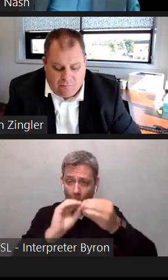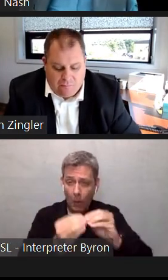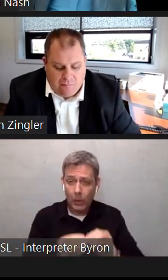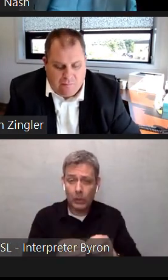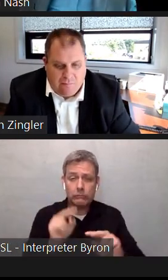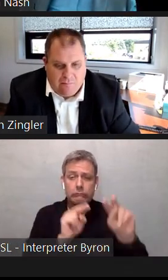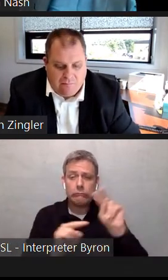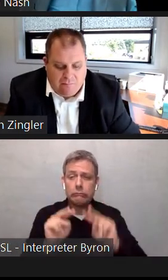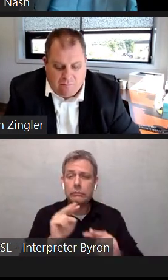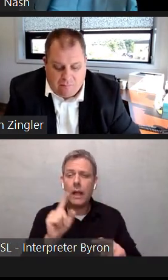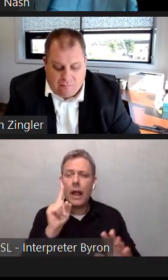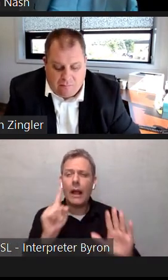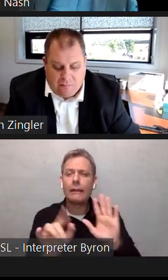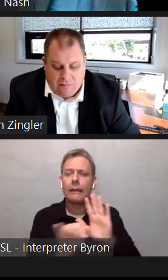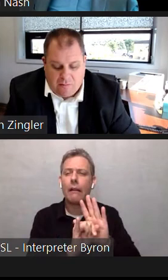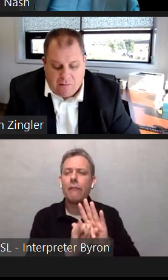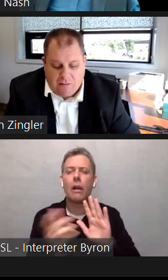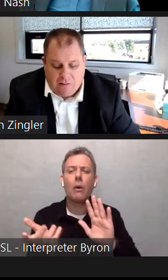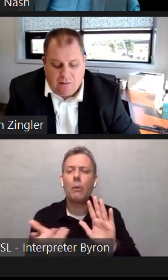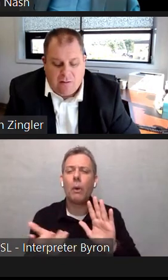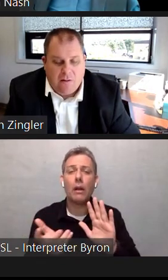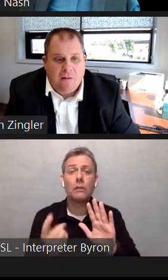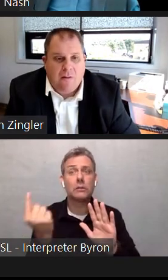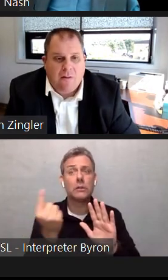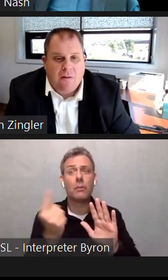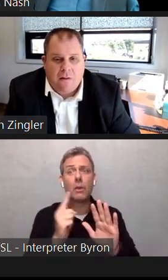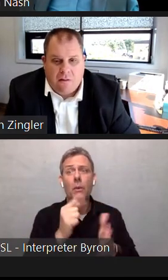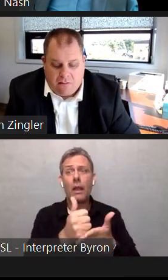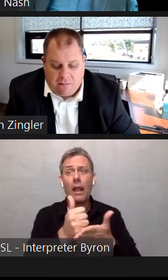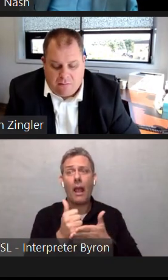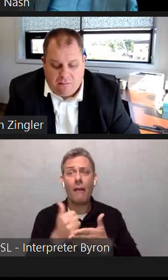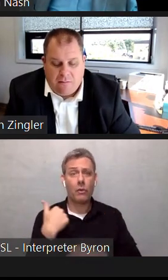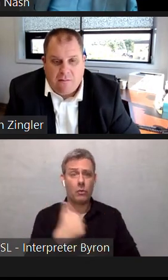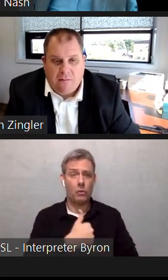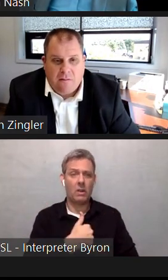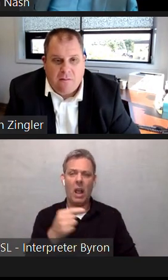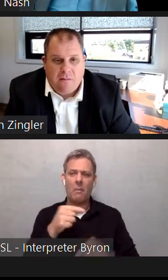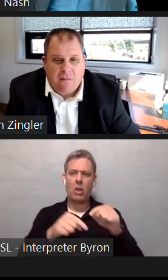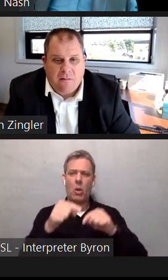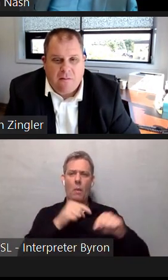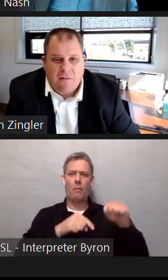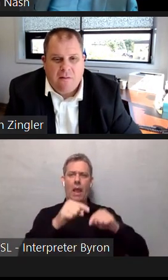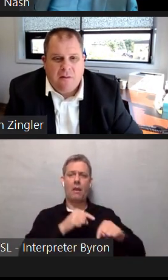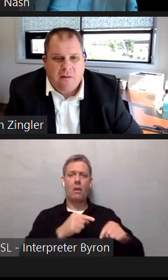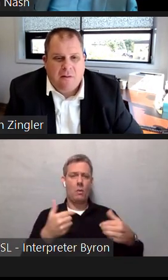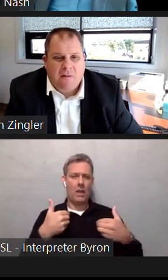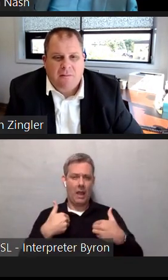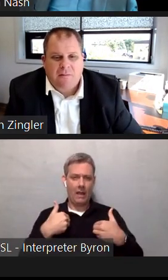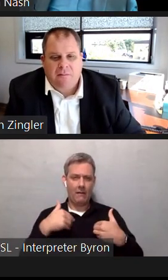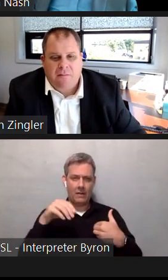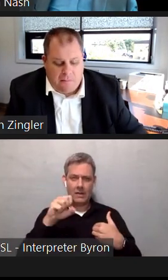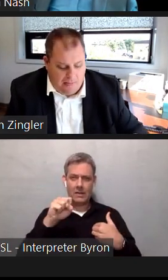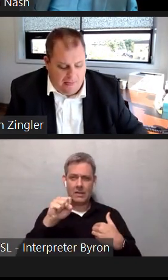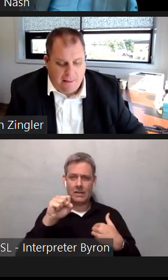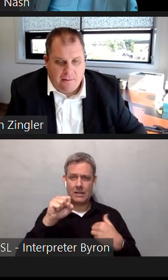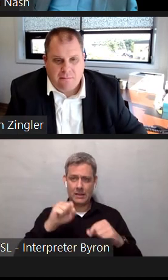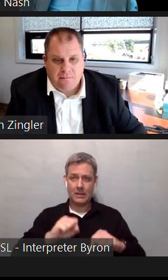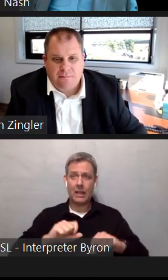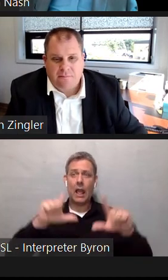was something pretty interesting and pretty helpful. So I'm going to go back. We have this slide here. One